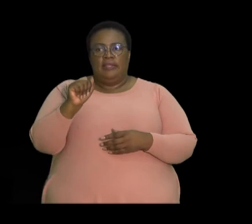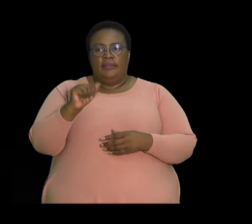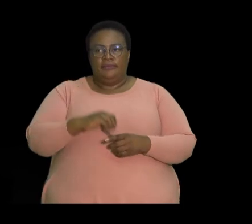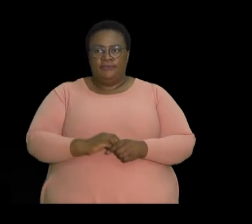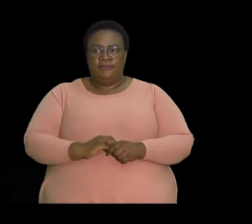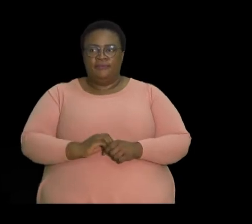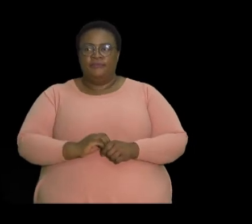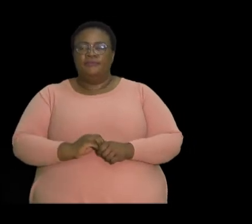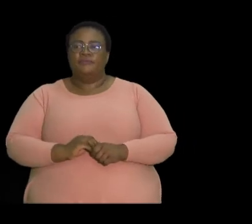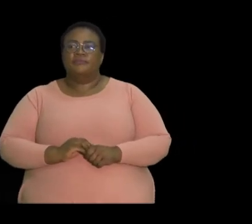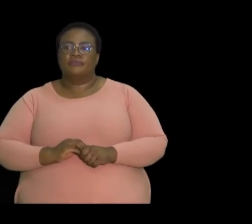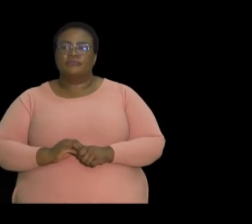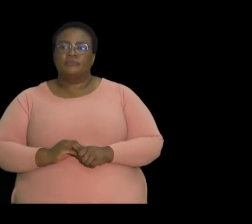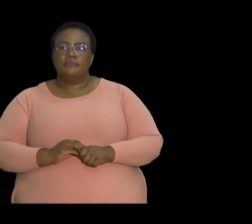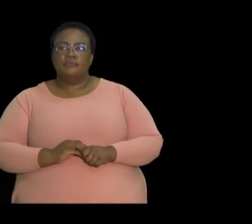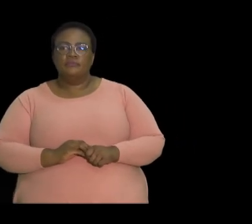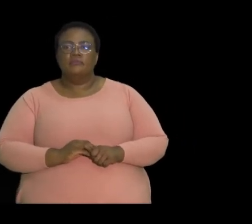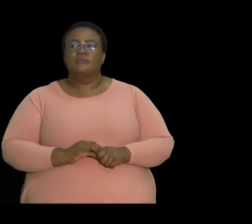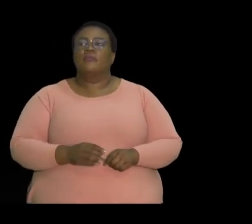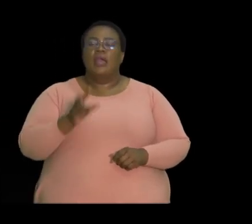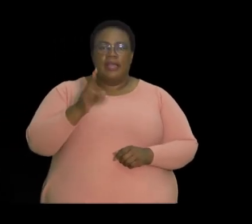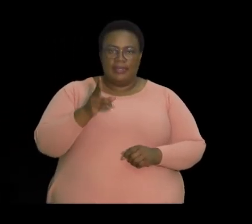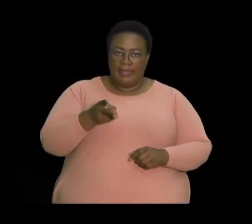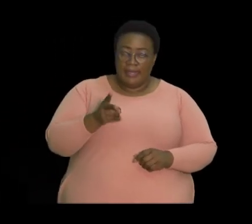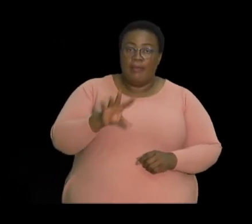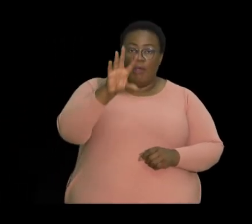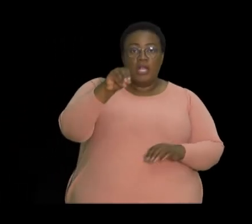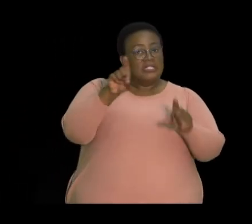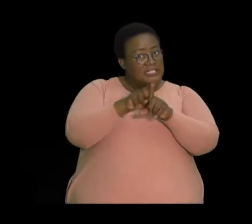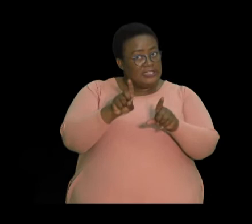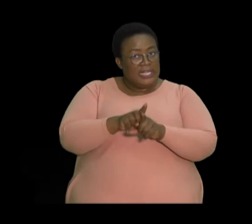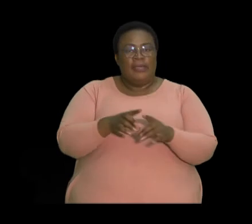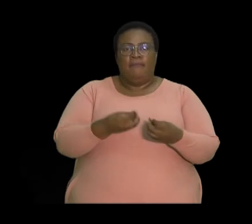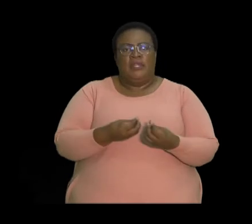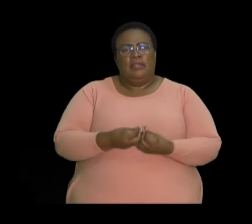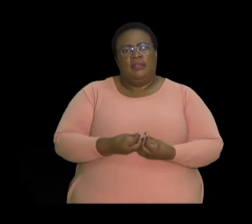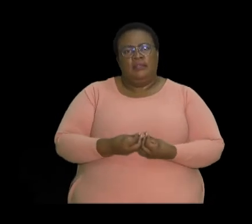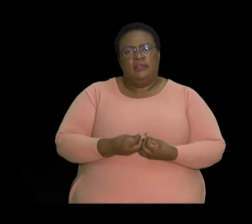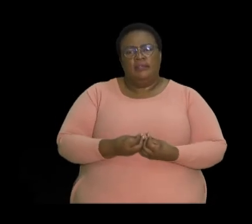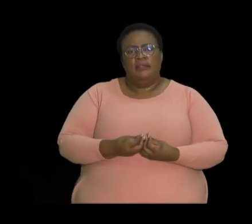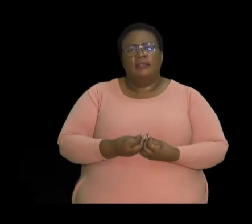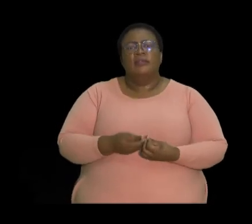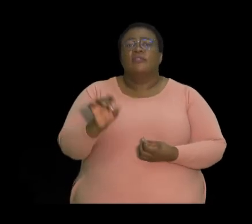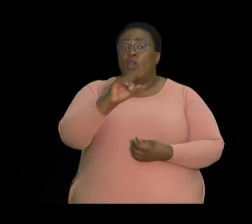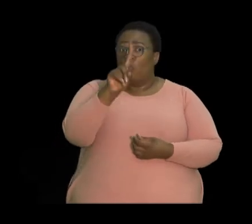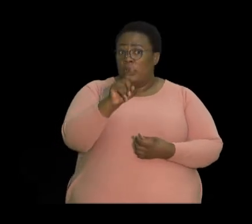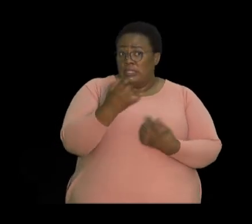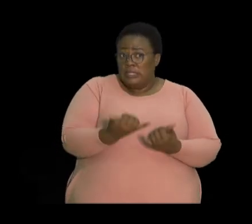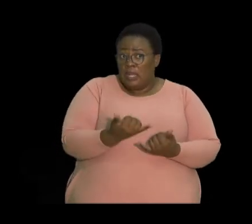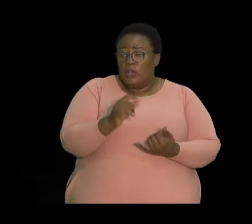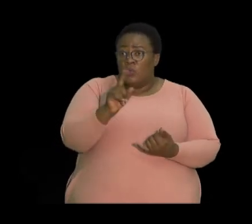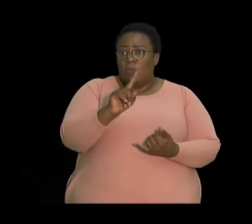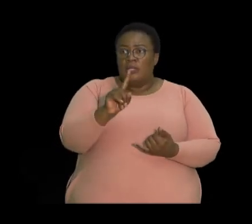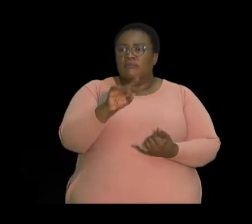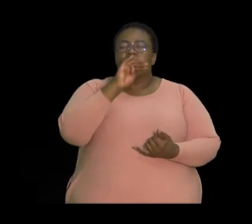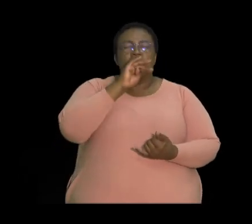25,000 is the A value. And then I'm still asking you the very same thing. Since the